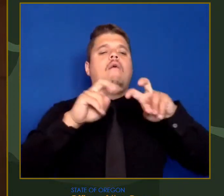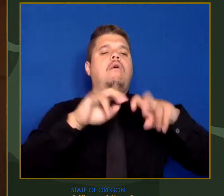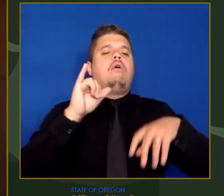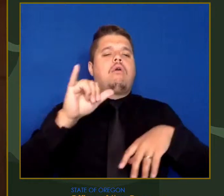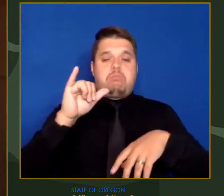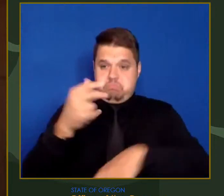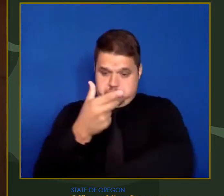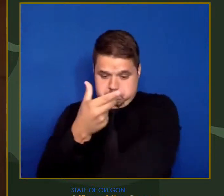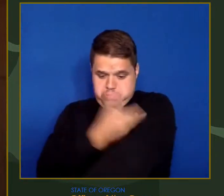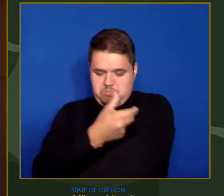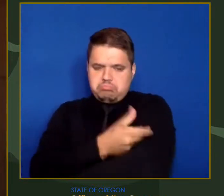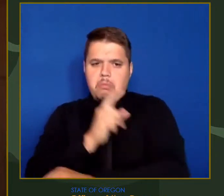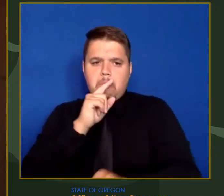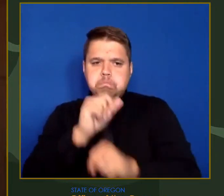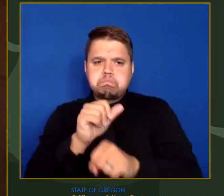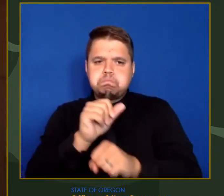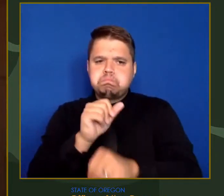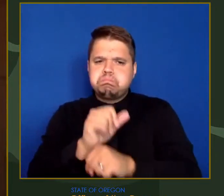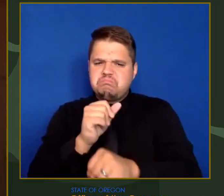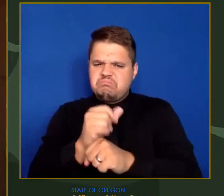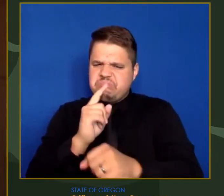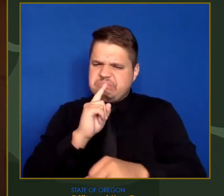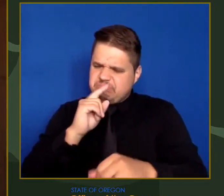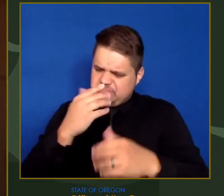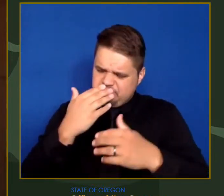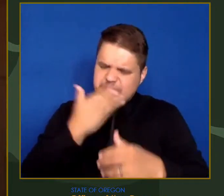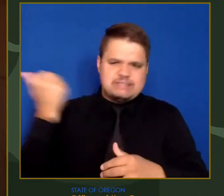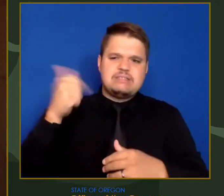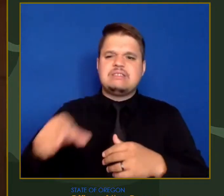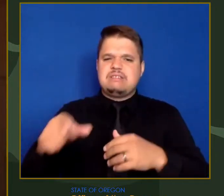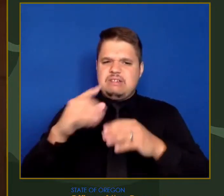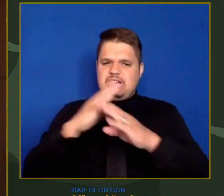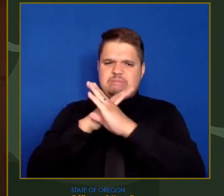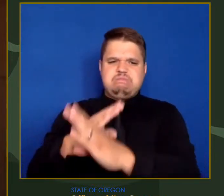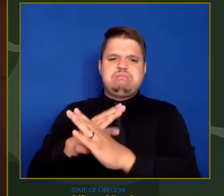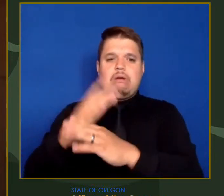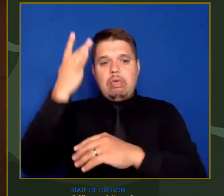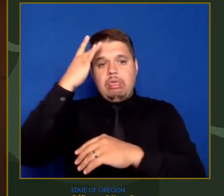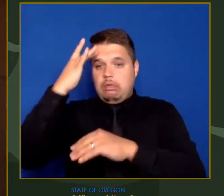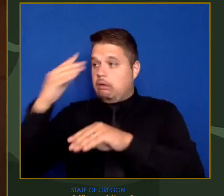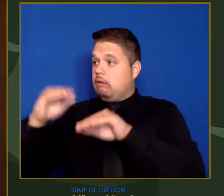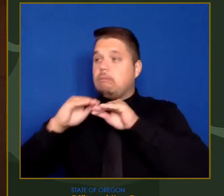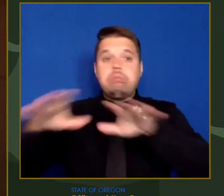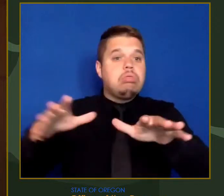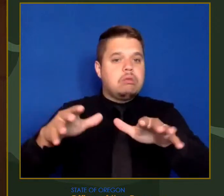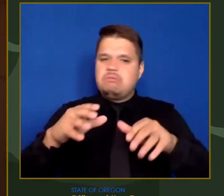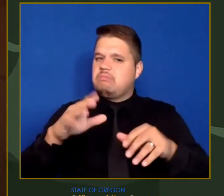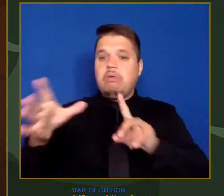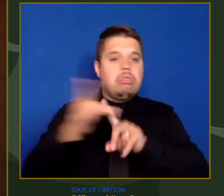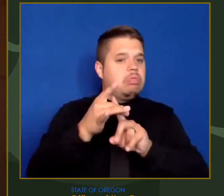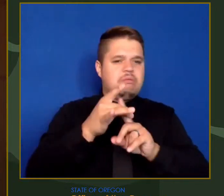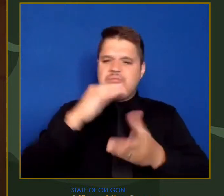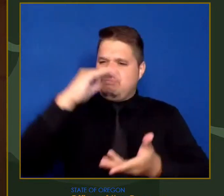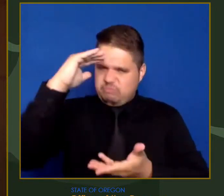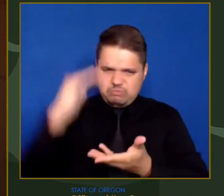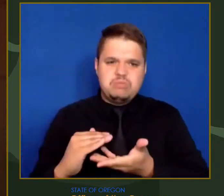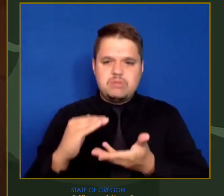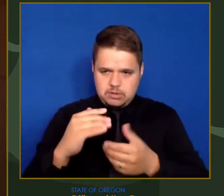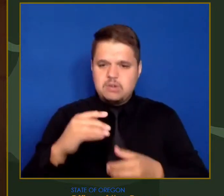remarkable. I've said when the state reaches 70% of adults vaccinated, we will fully